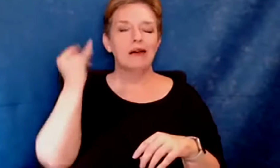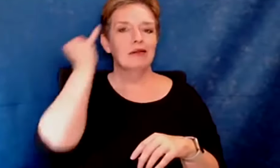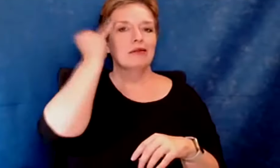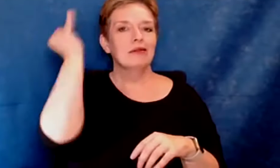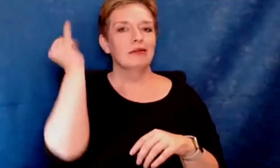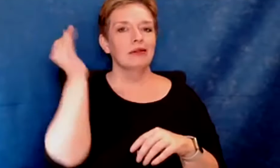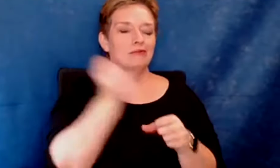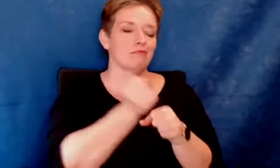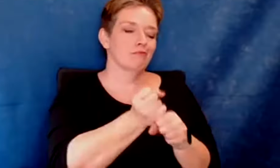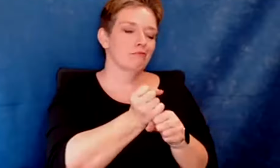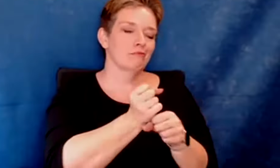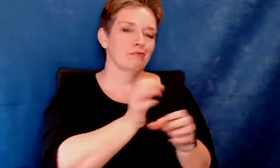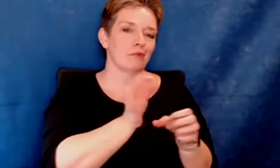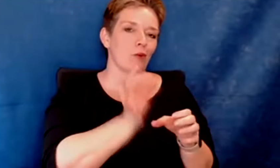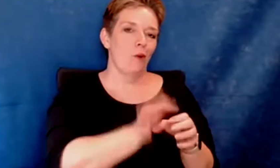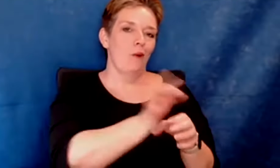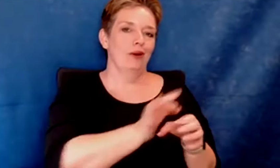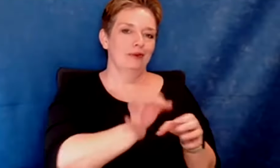space there.